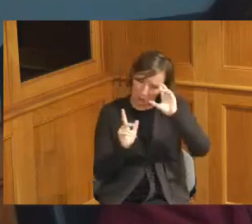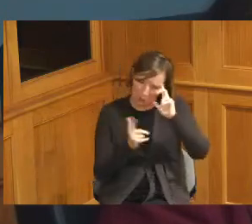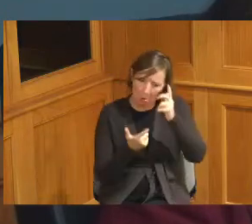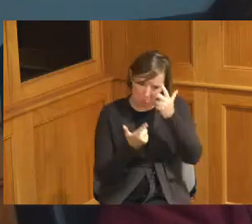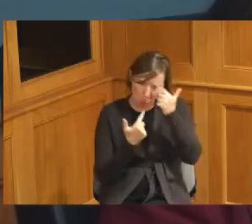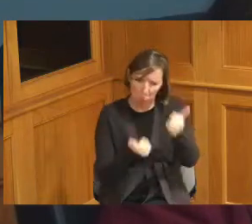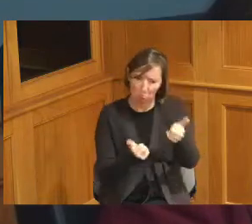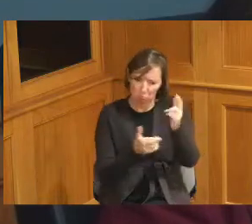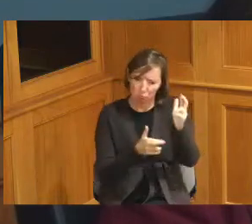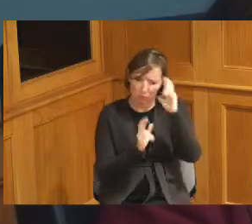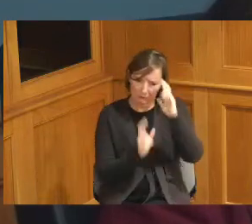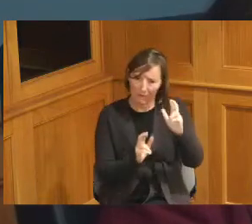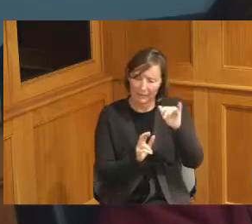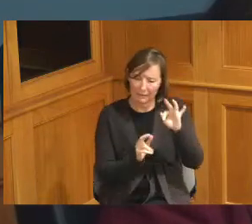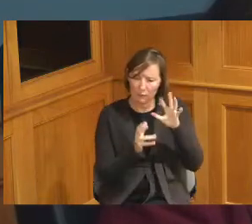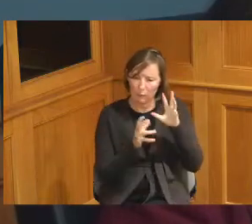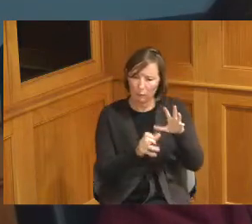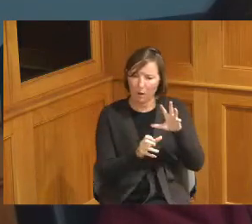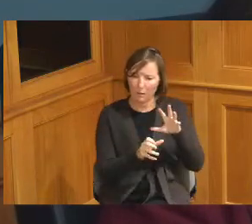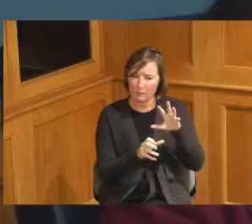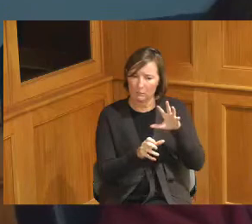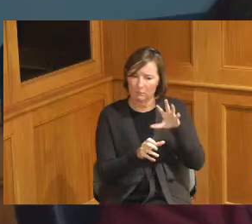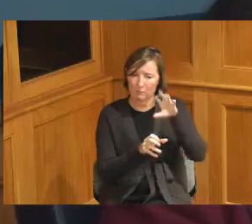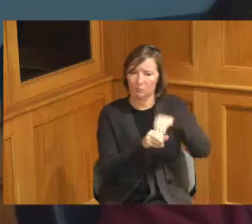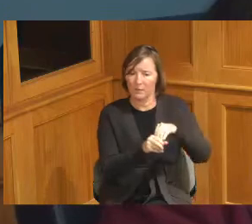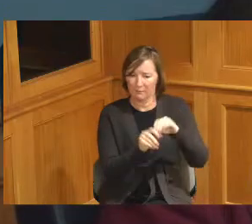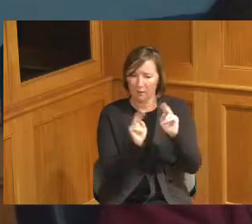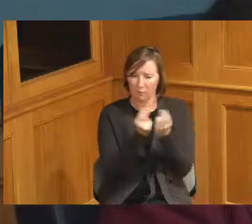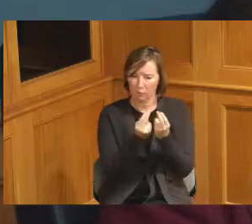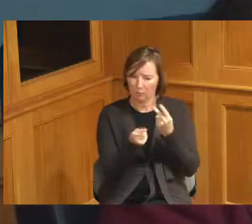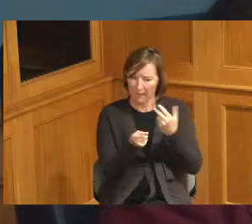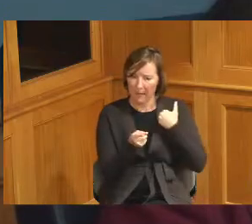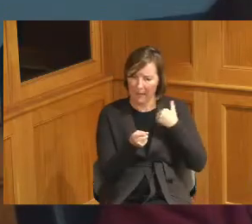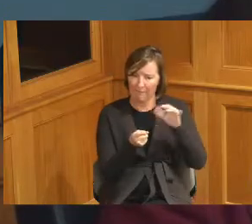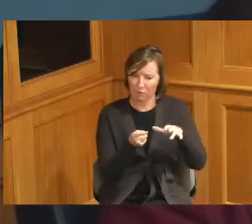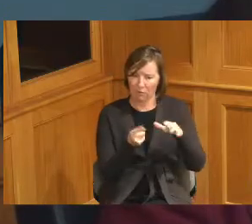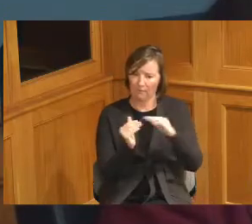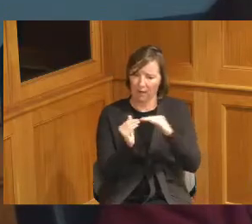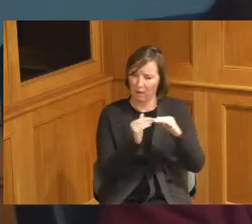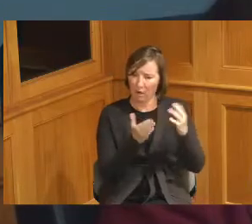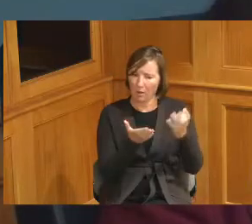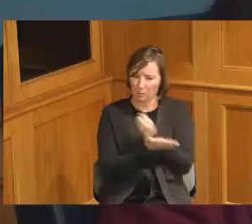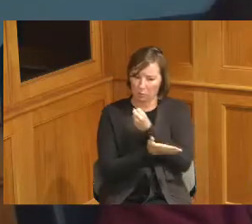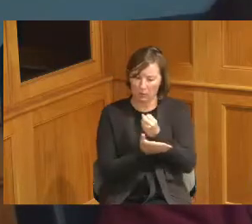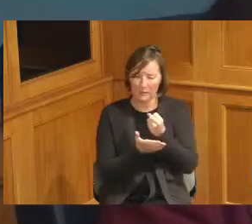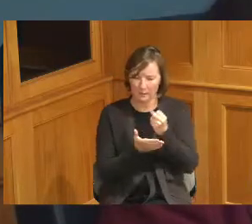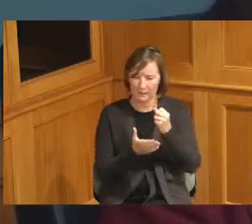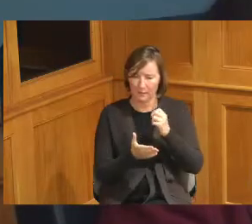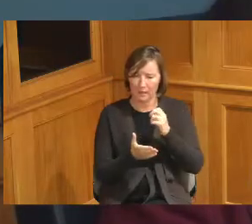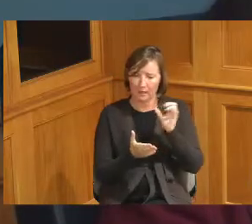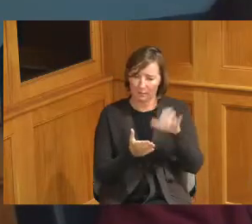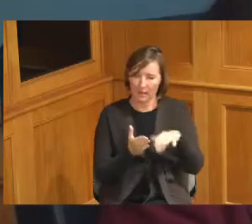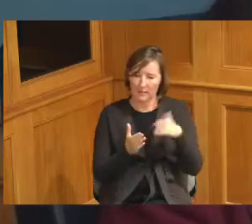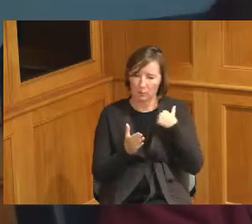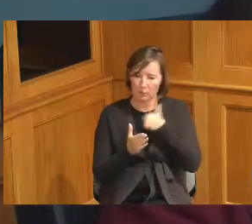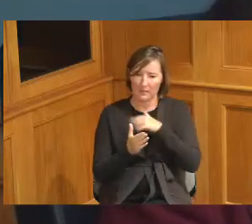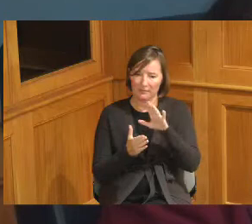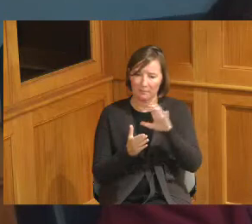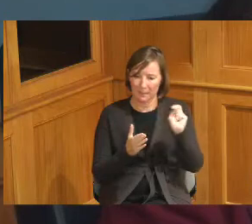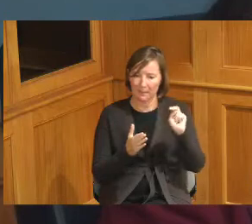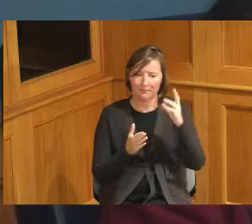to form a union, they have the opportunity to do that. And I think that since I've been here, we've been very fair to our